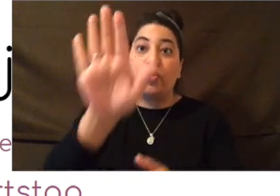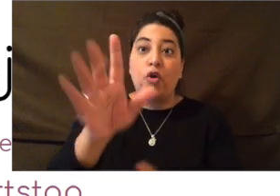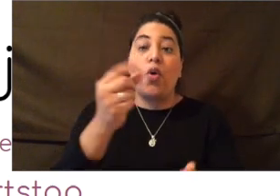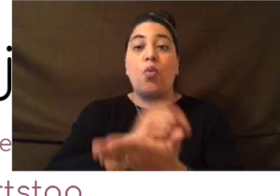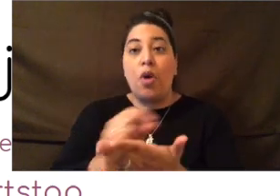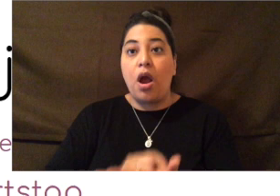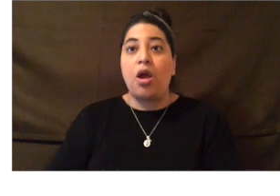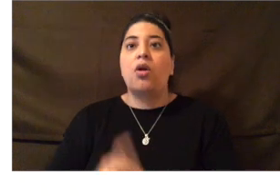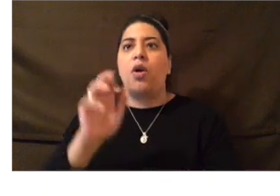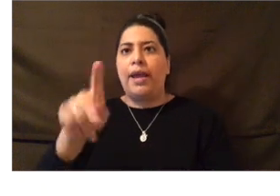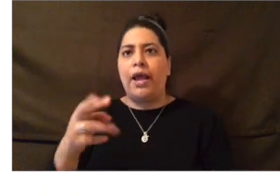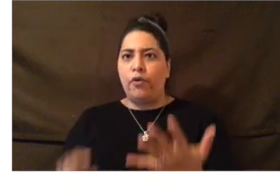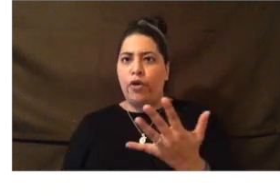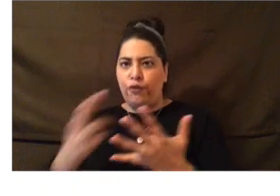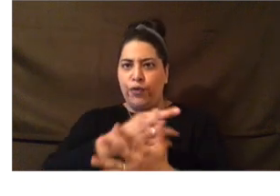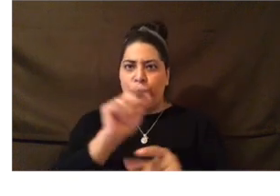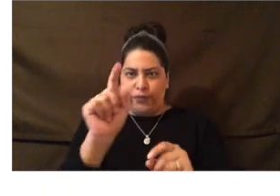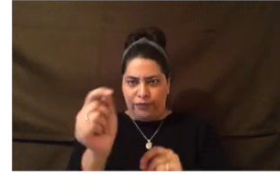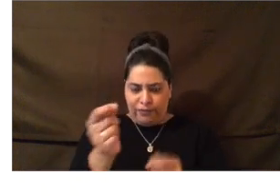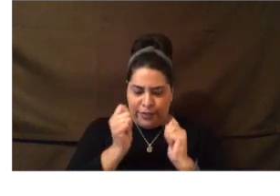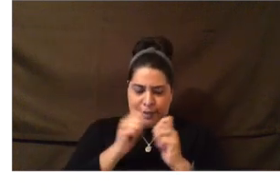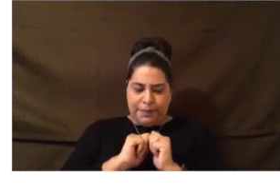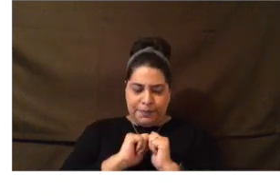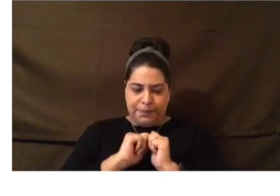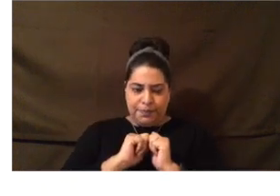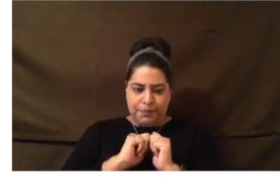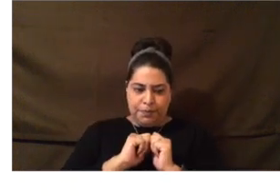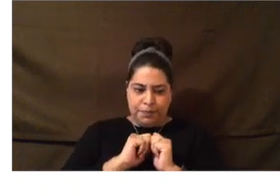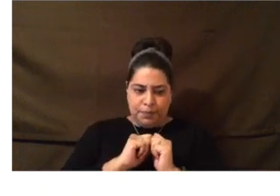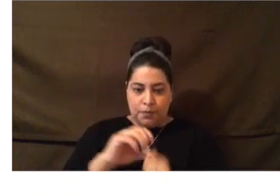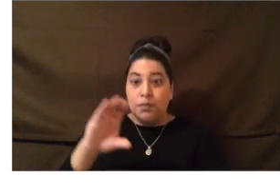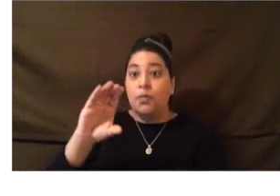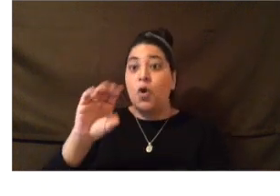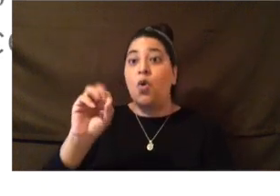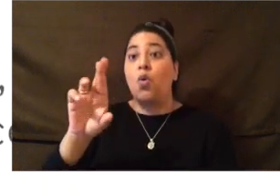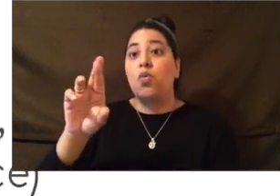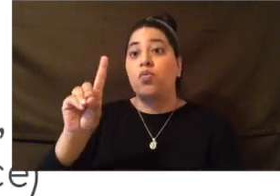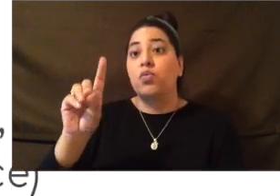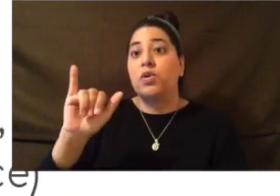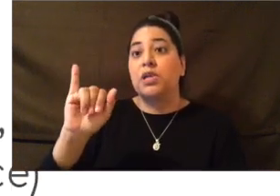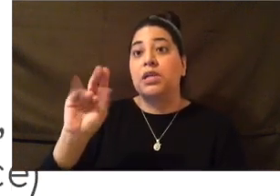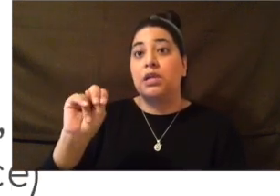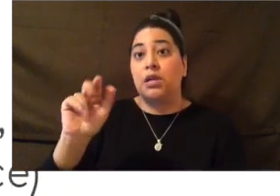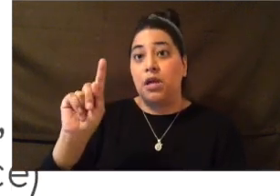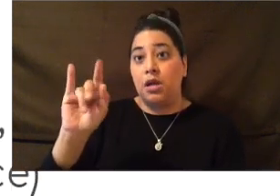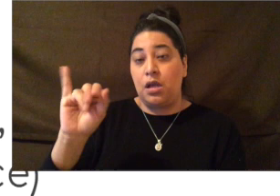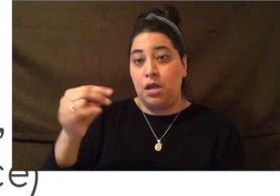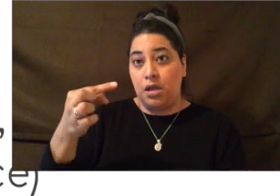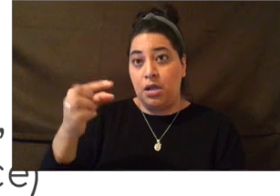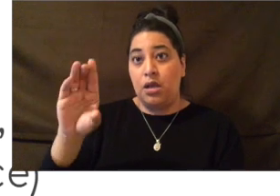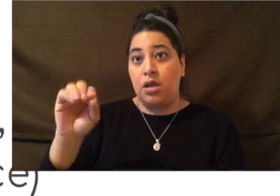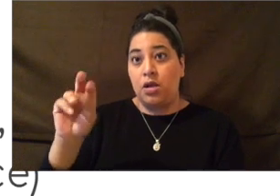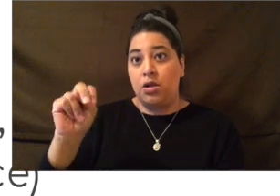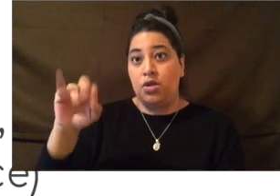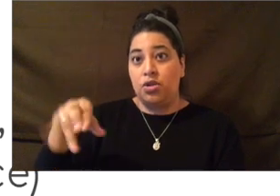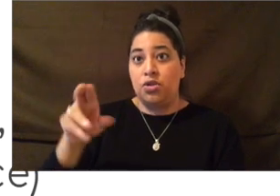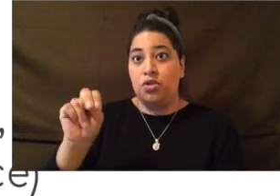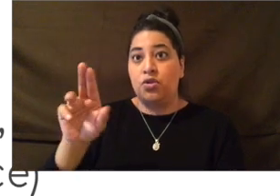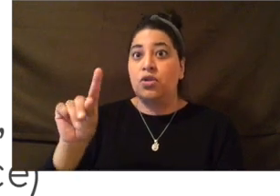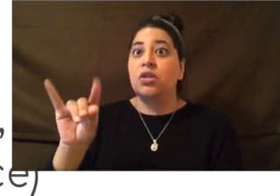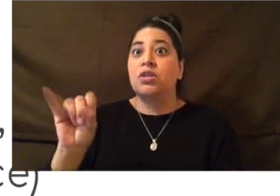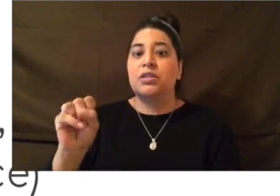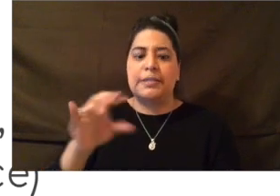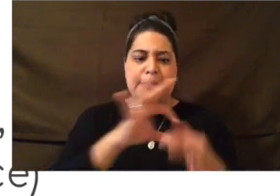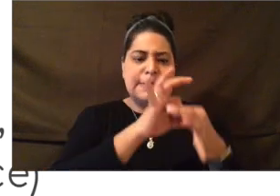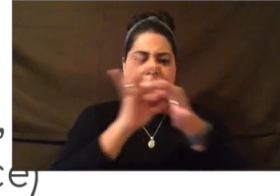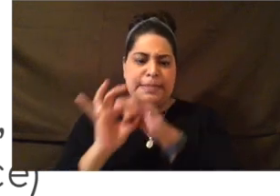writing. All right, so let's review real quick. Coordinating conjunctions connect words, phrases,